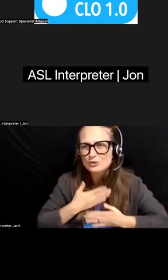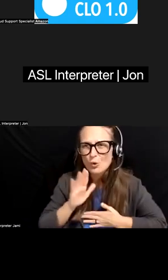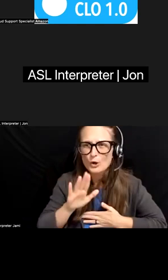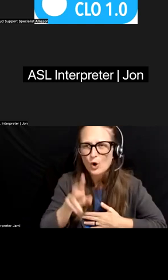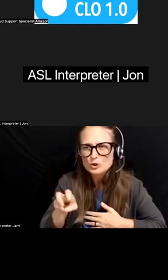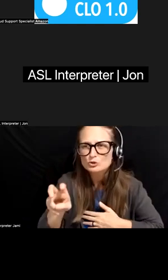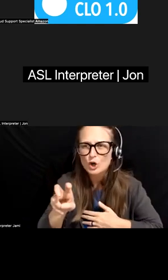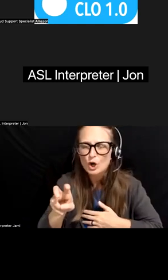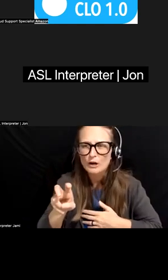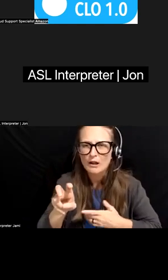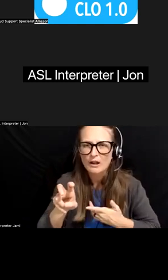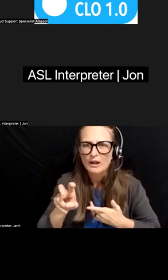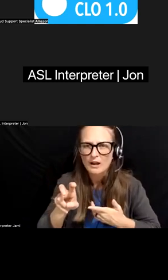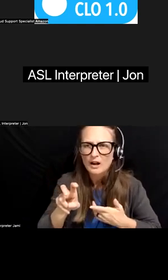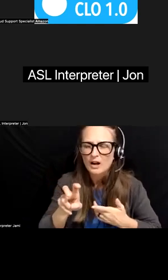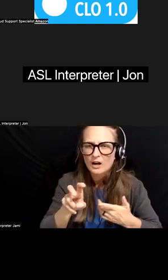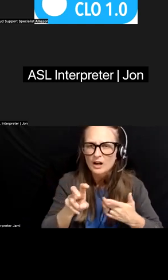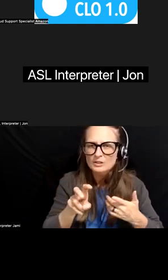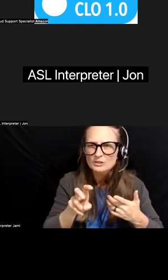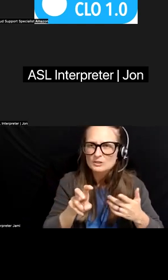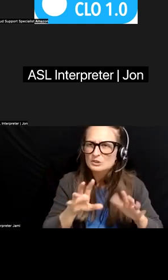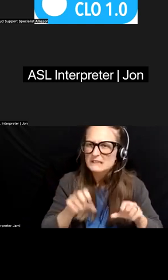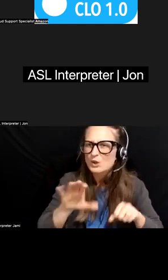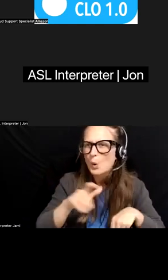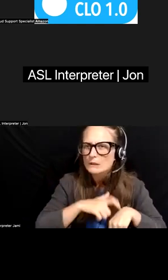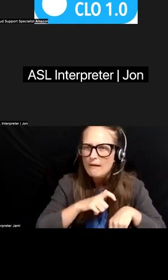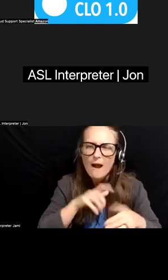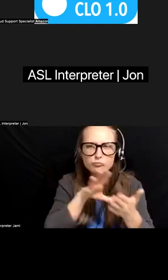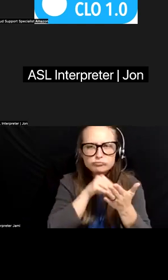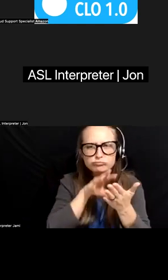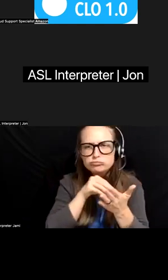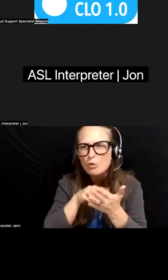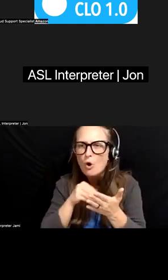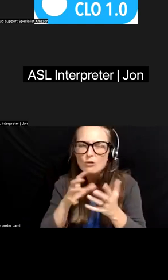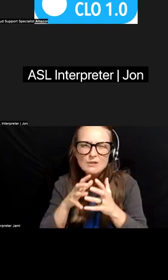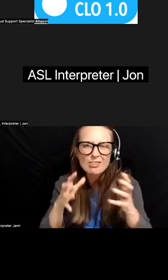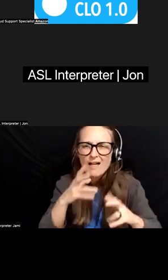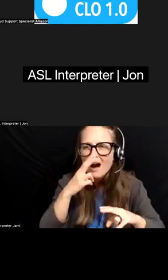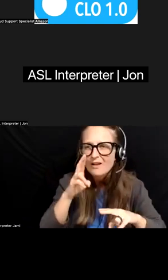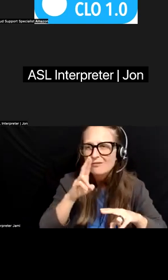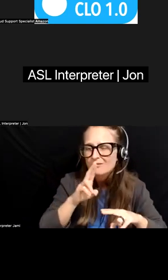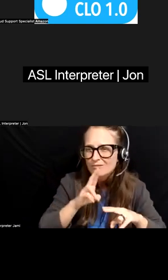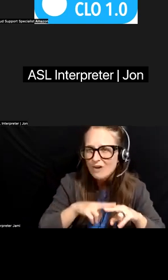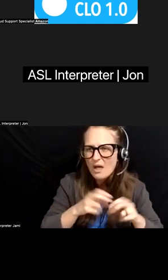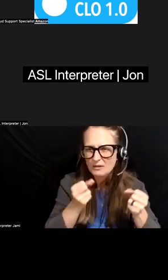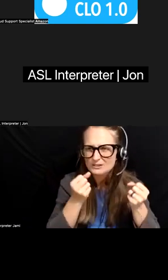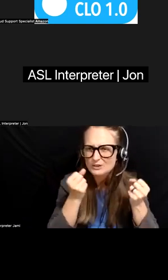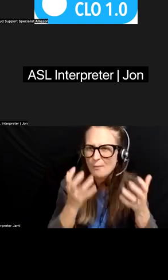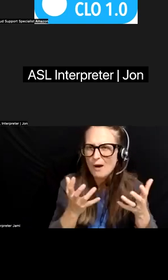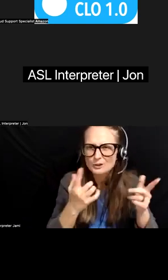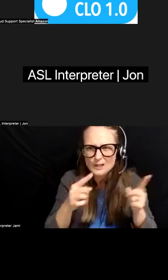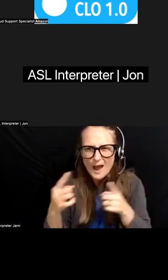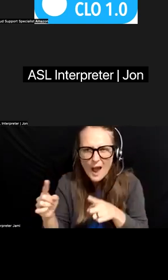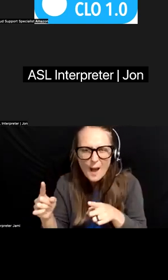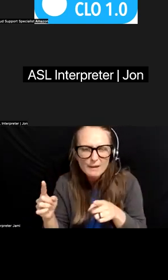from one extreme to the other. Take your time, learn it. It's a lot of fun. There's so much happening, so much need